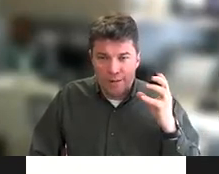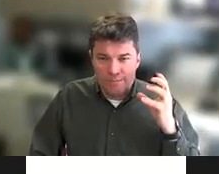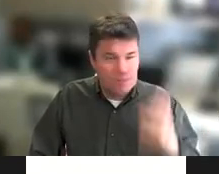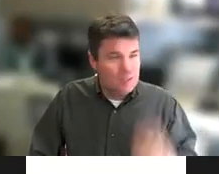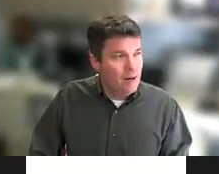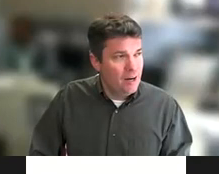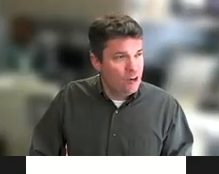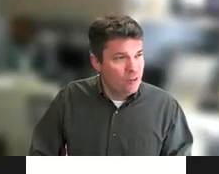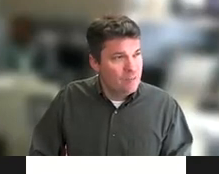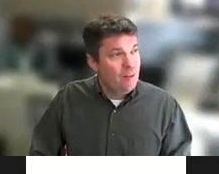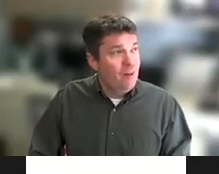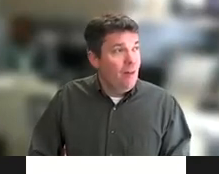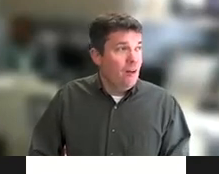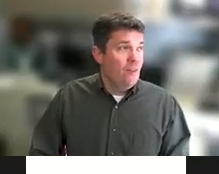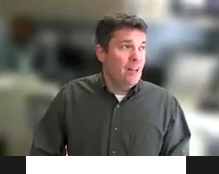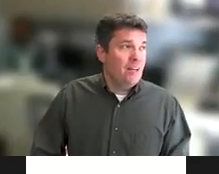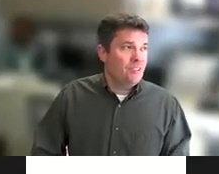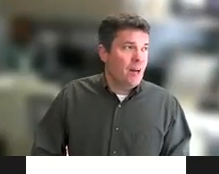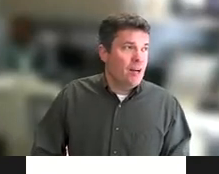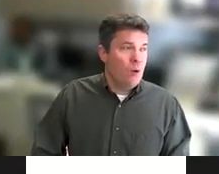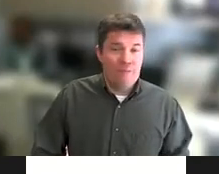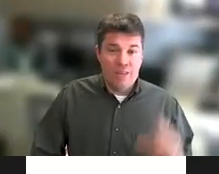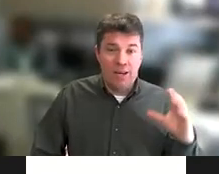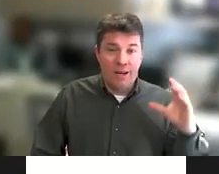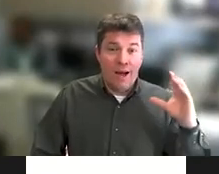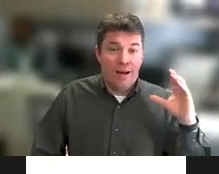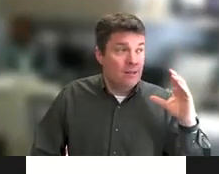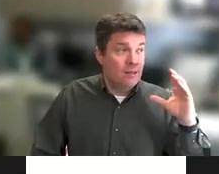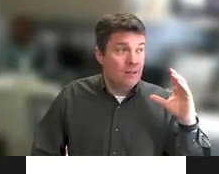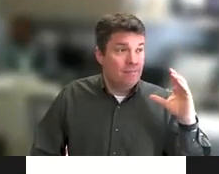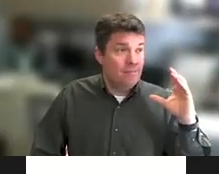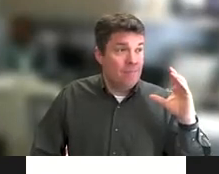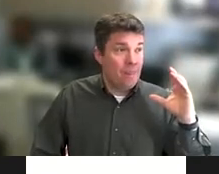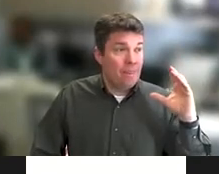to pick up and hear. Then on the left side, you have the